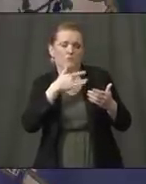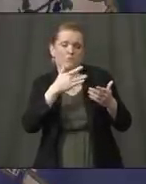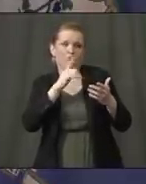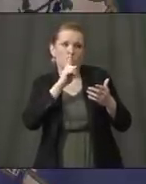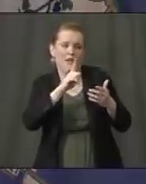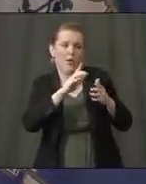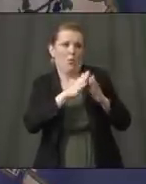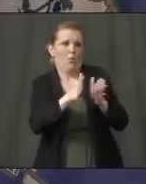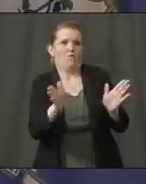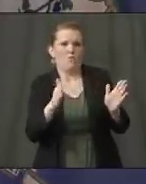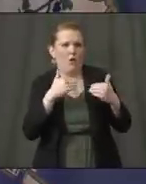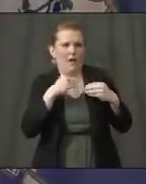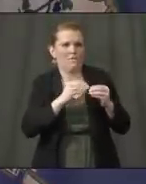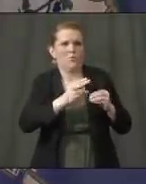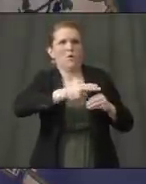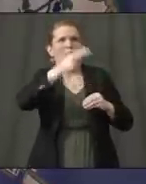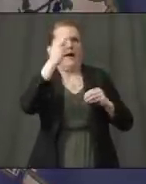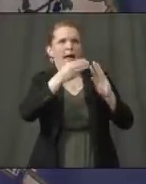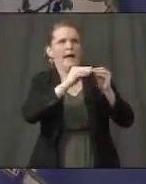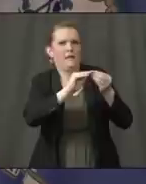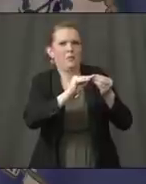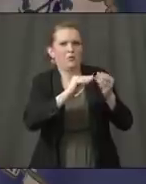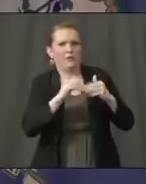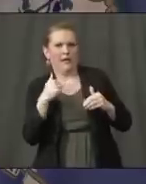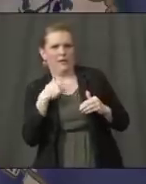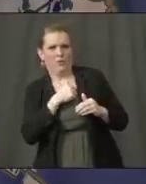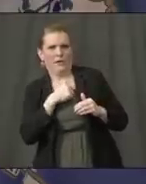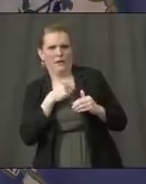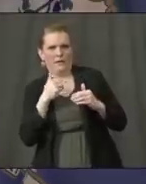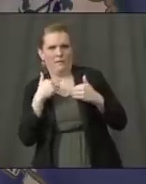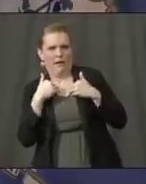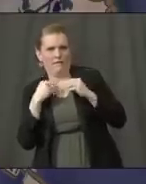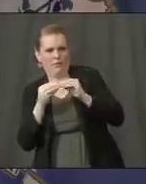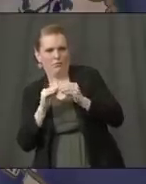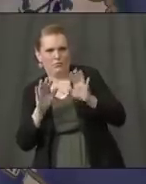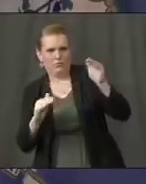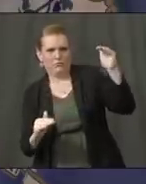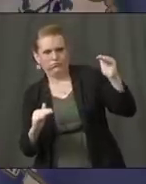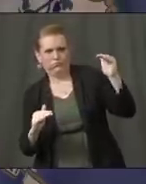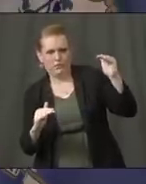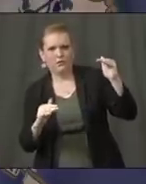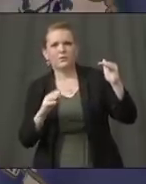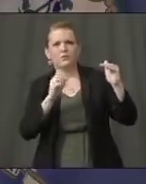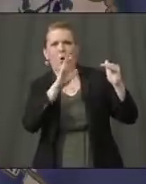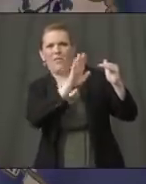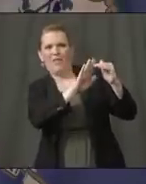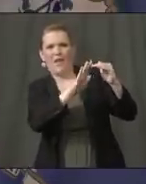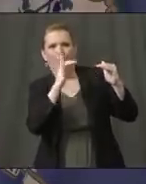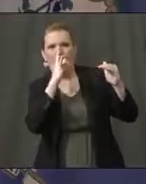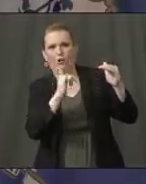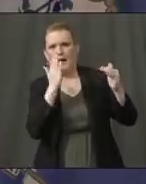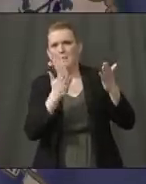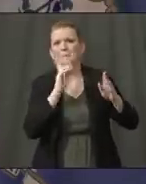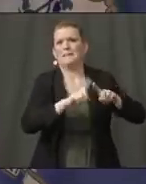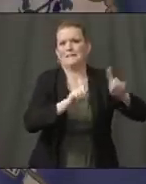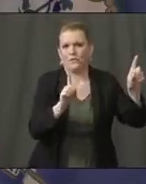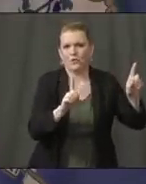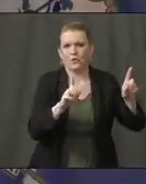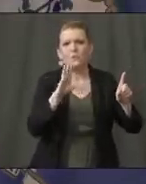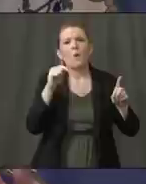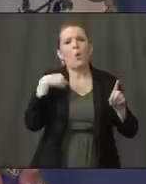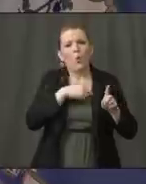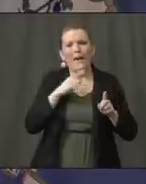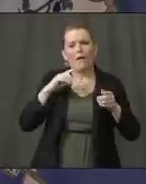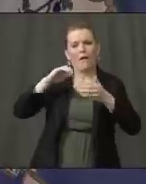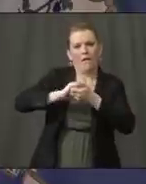of a different set of criterion. What's important, though, is that we share the data and we share what our protocols are, and we work together in terms of